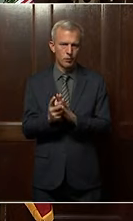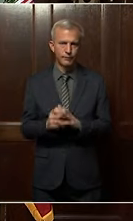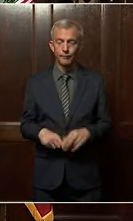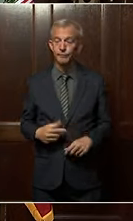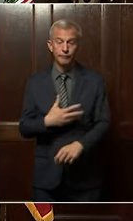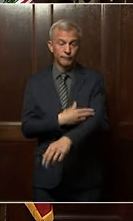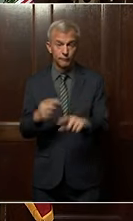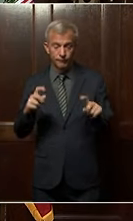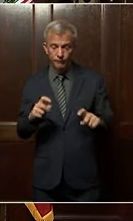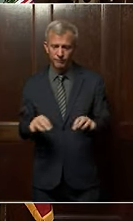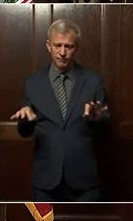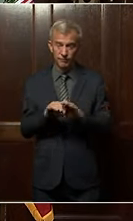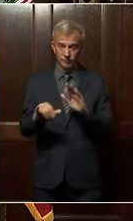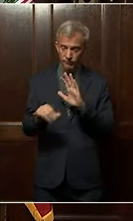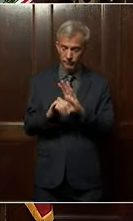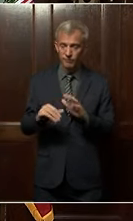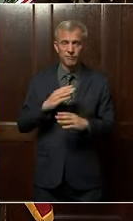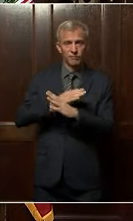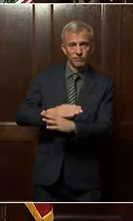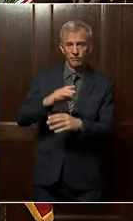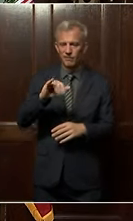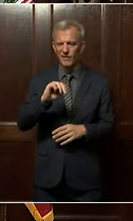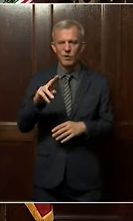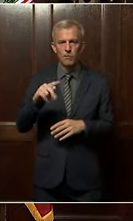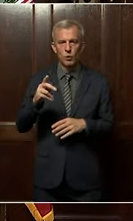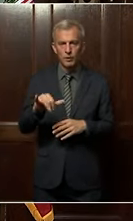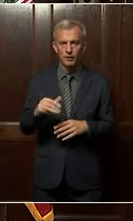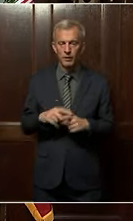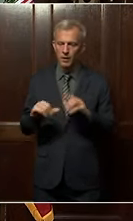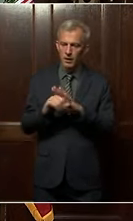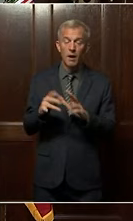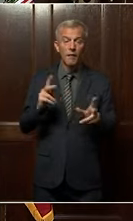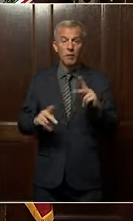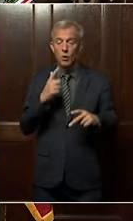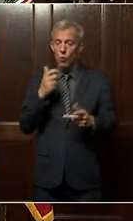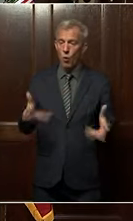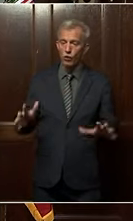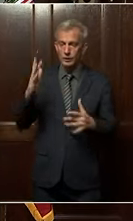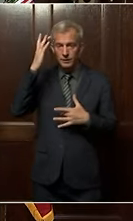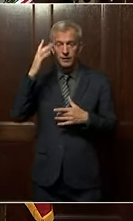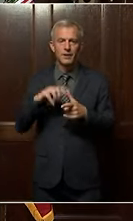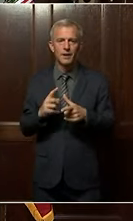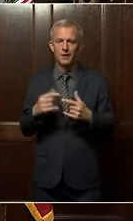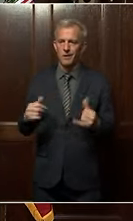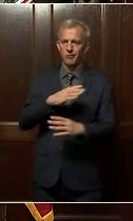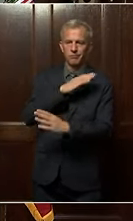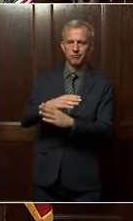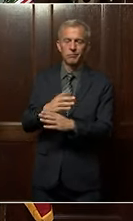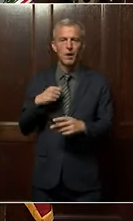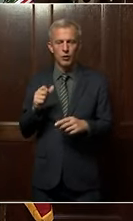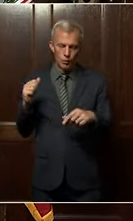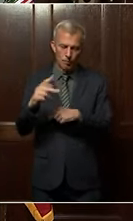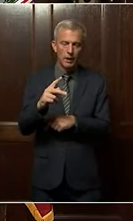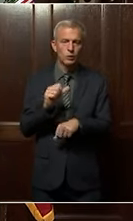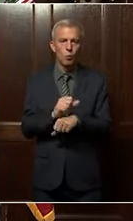immunity, helping identify Americans who might be able to serve in workplaces or classrooms and roles that may otherwise create significant risk of transmission in the